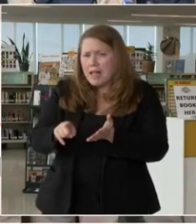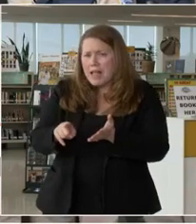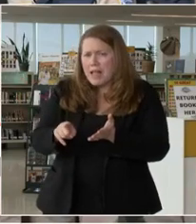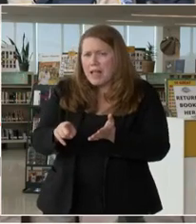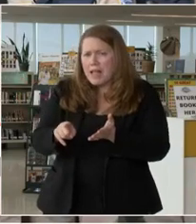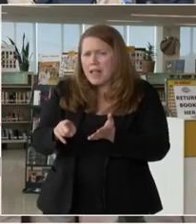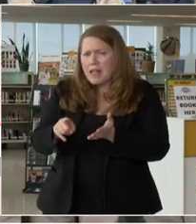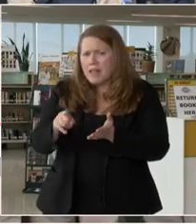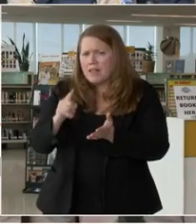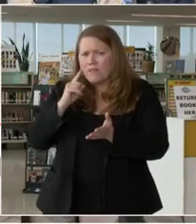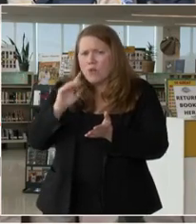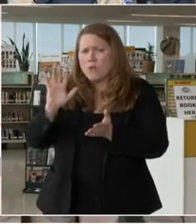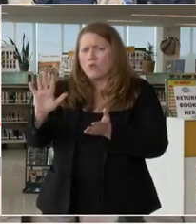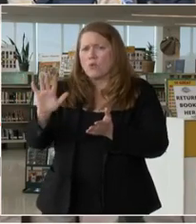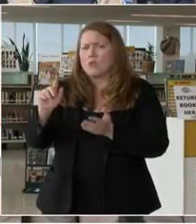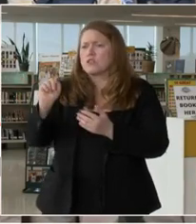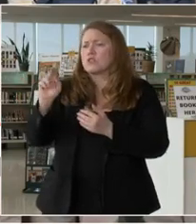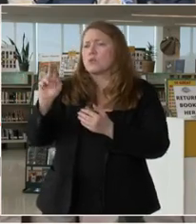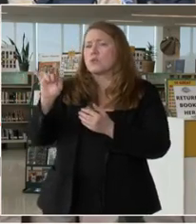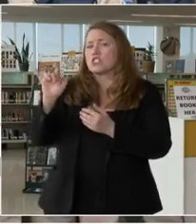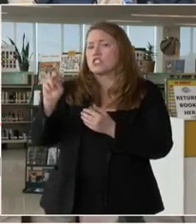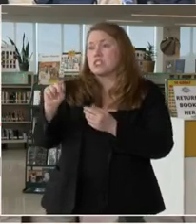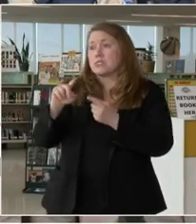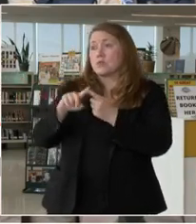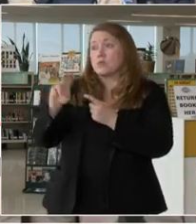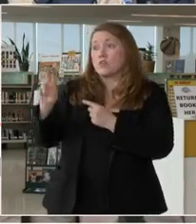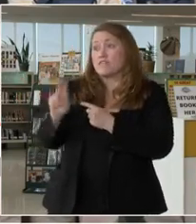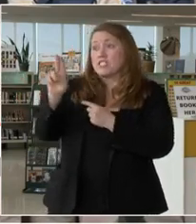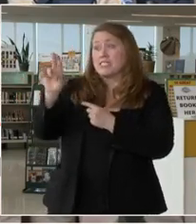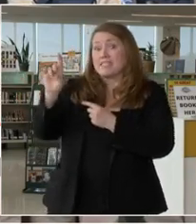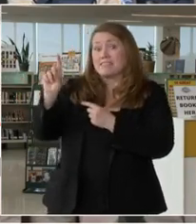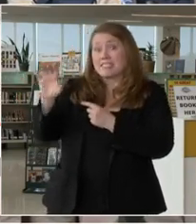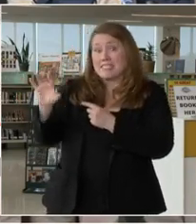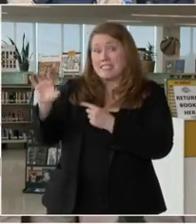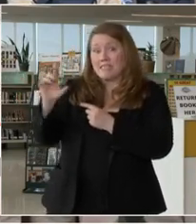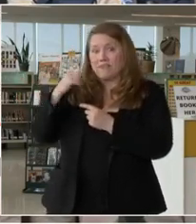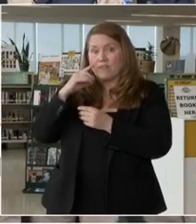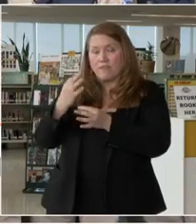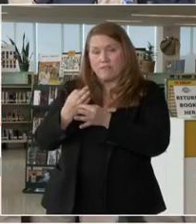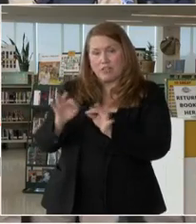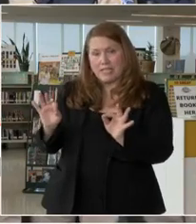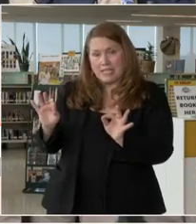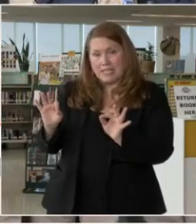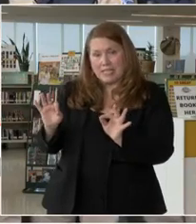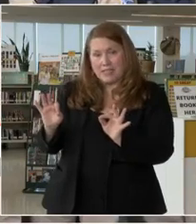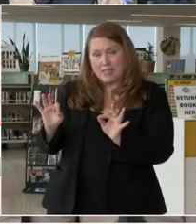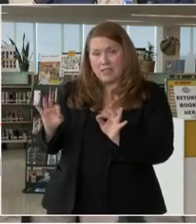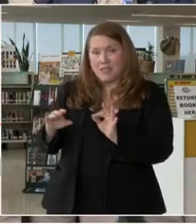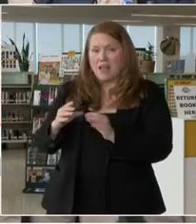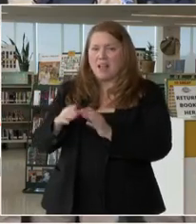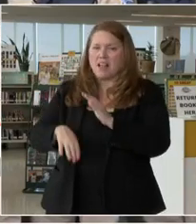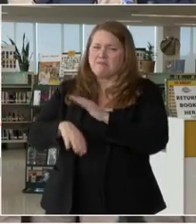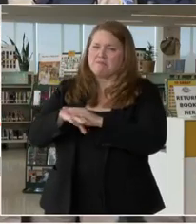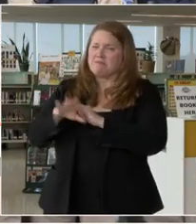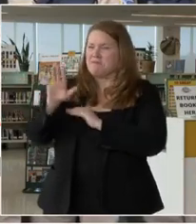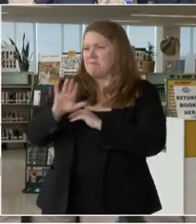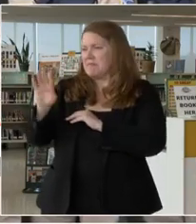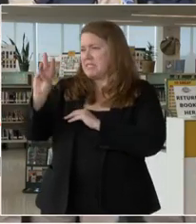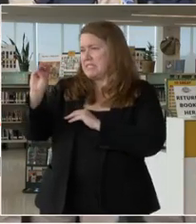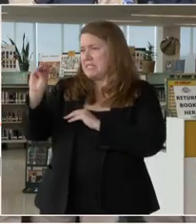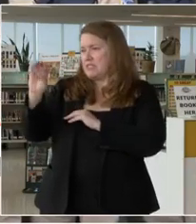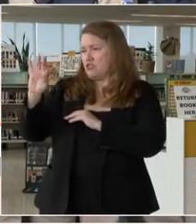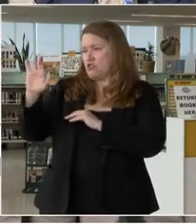would then pay for your tuition at UDC. Yes, ma'am. So you could go to UDC for free up to get 60 credits, which